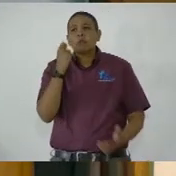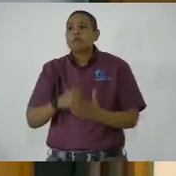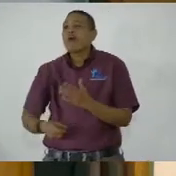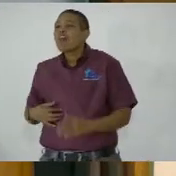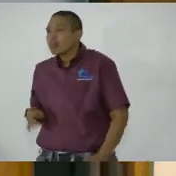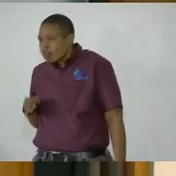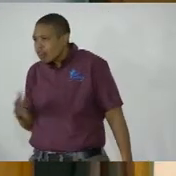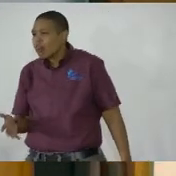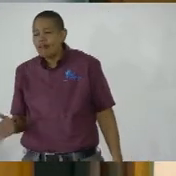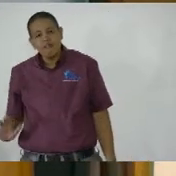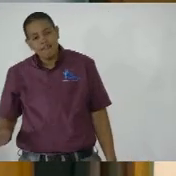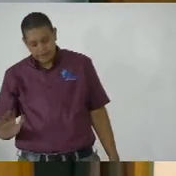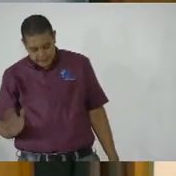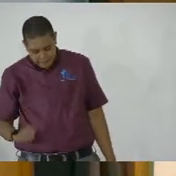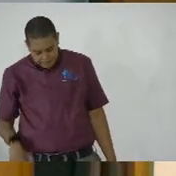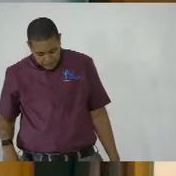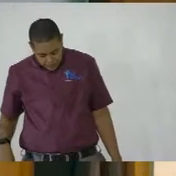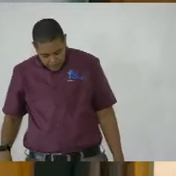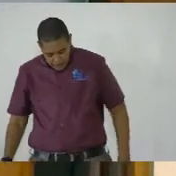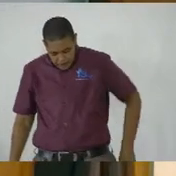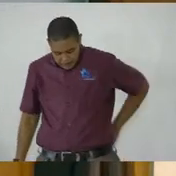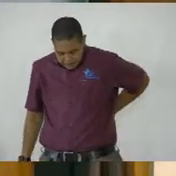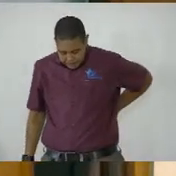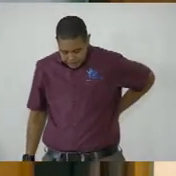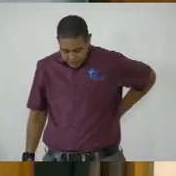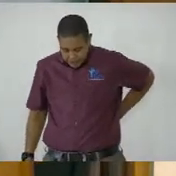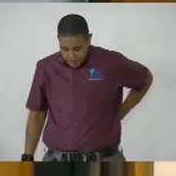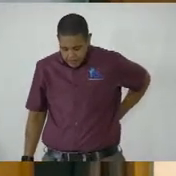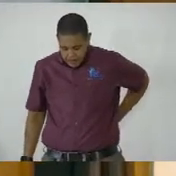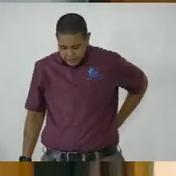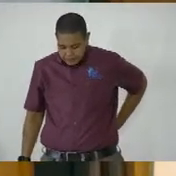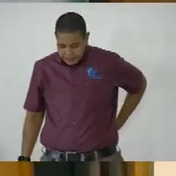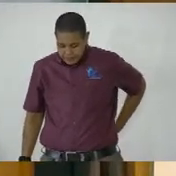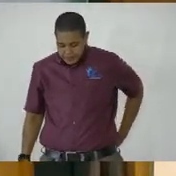GP service. Madam Speaker,